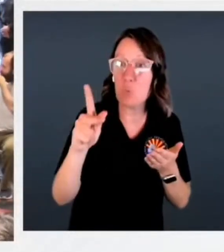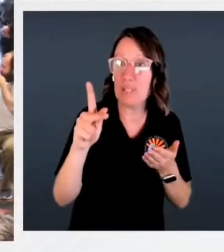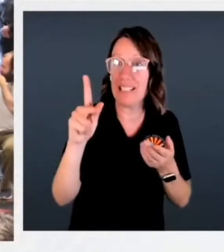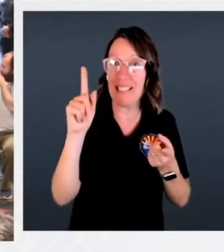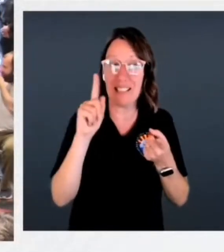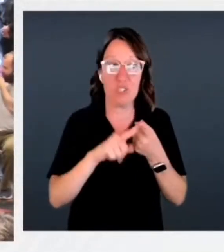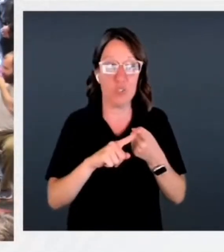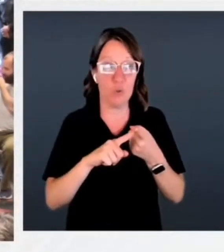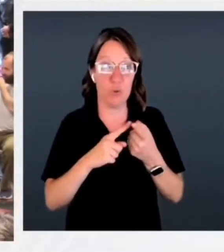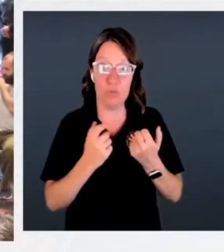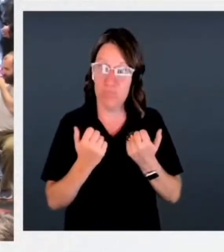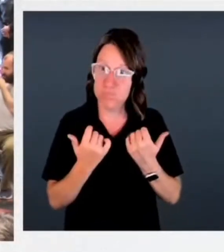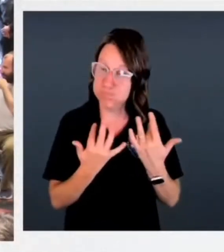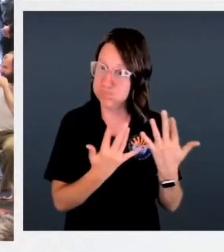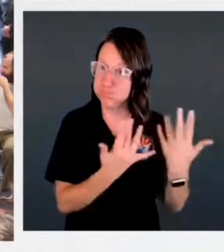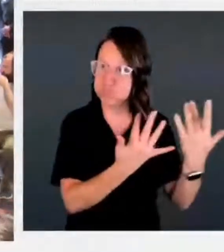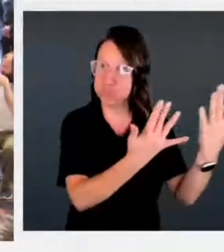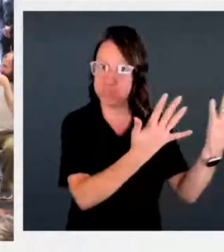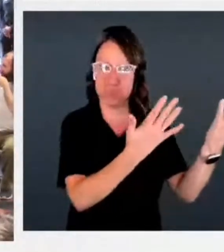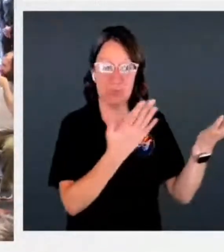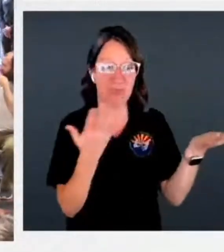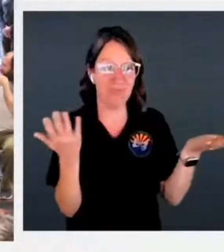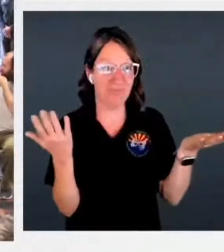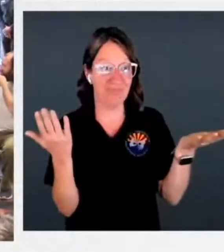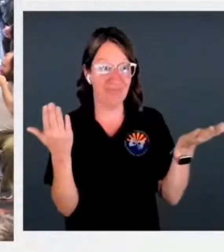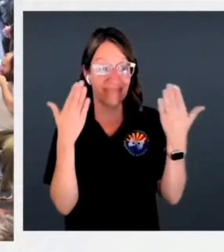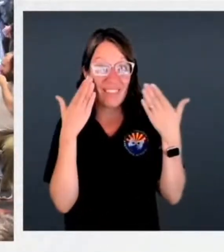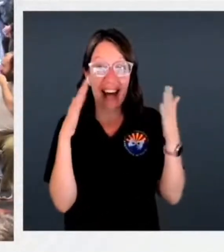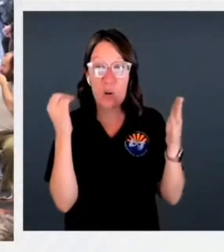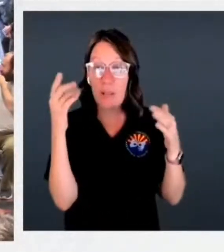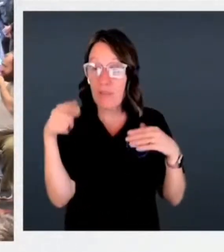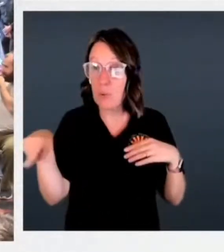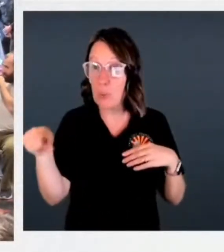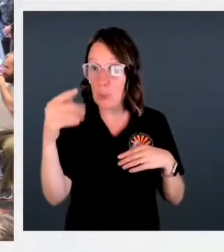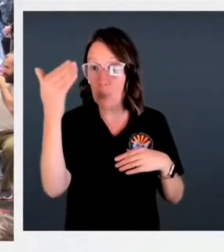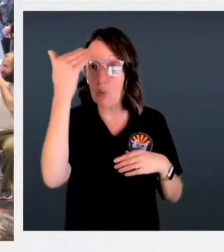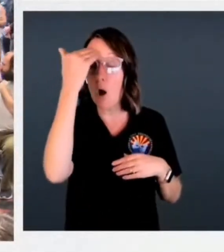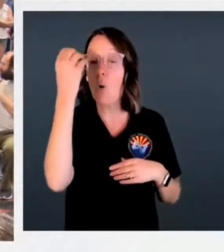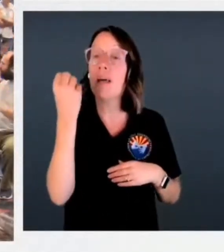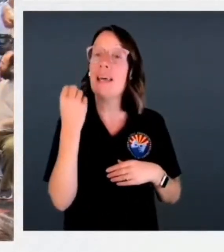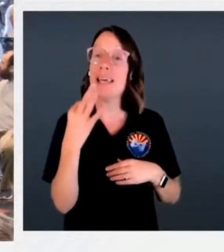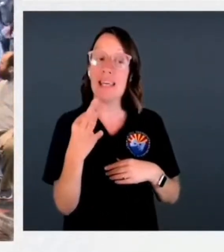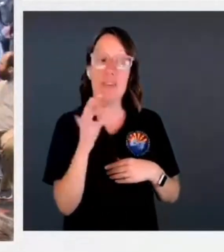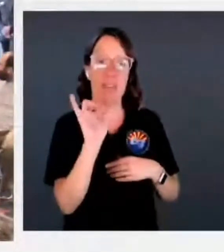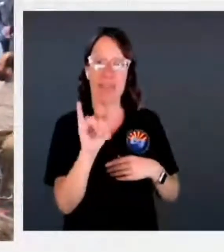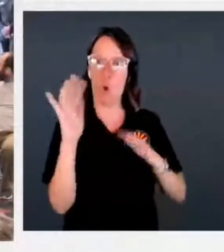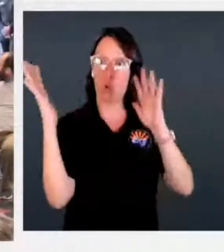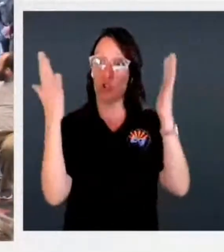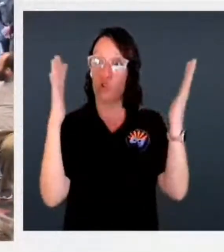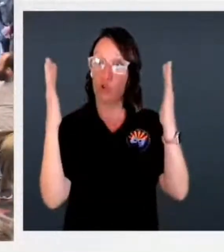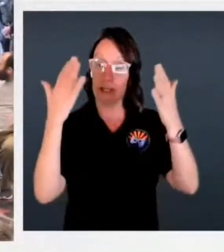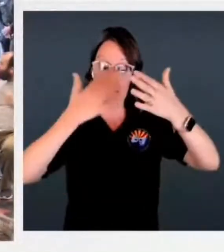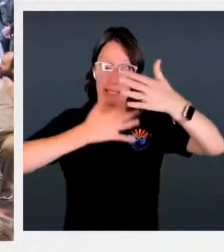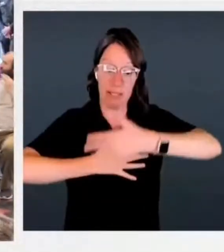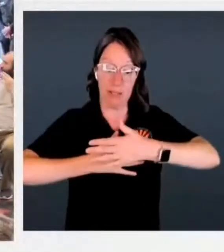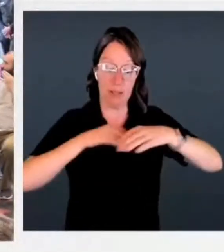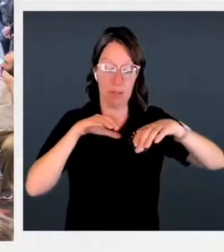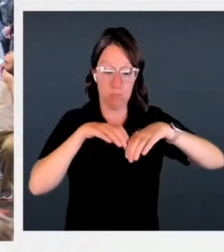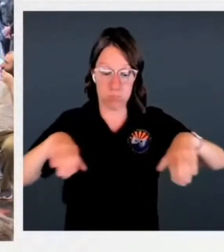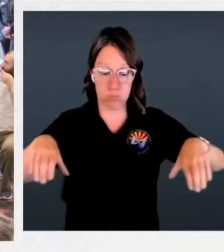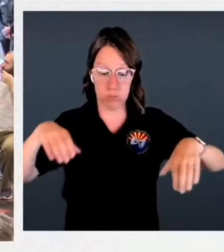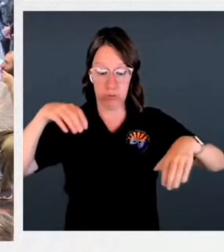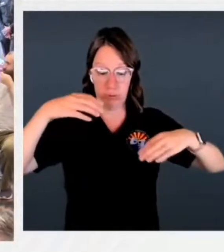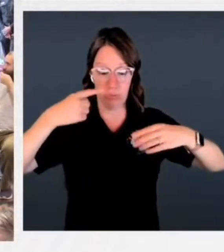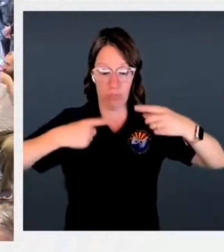this, if it's a dying stand, it's quick. If it's live stand, great delays.